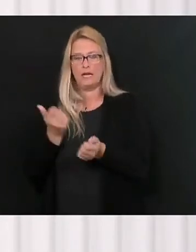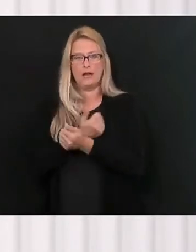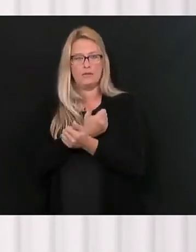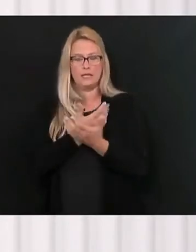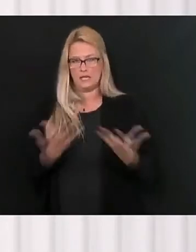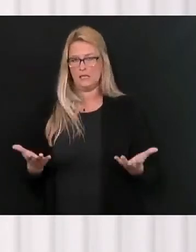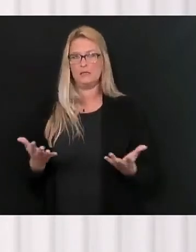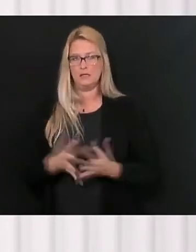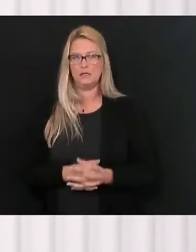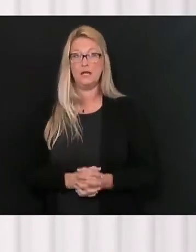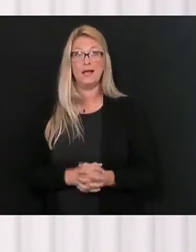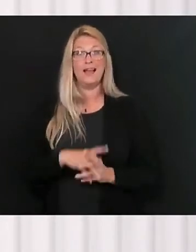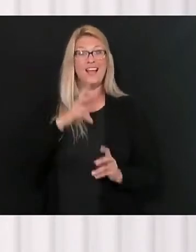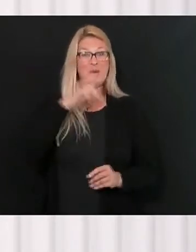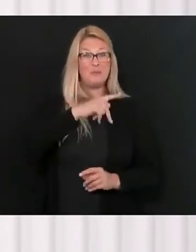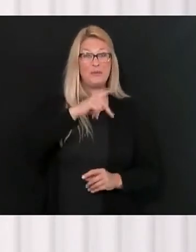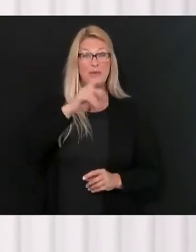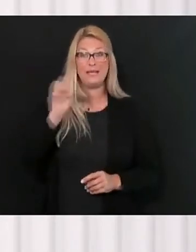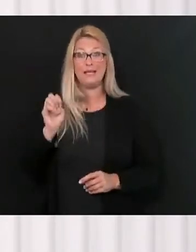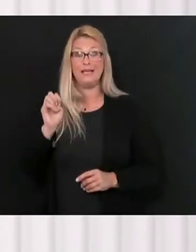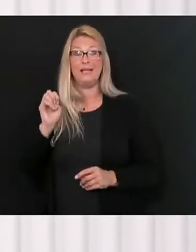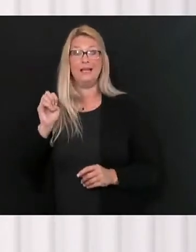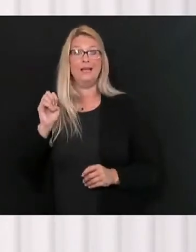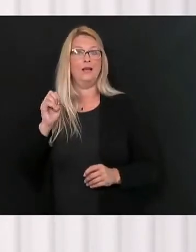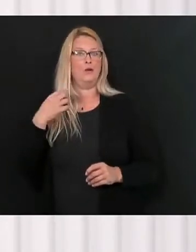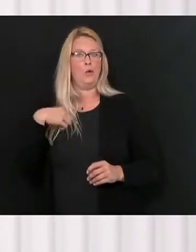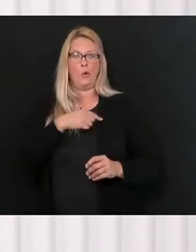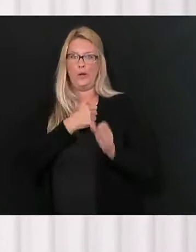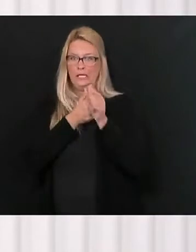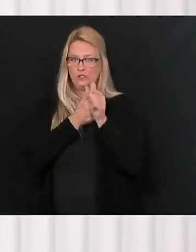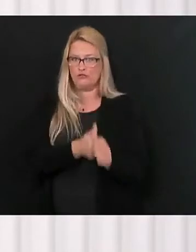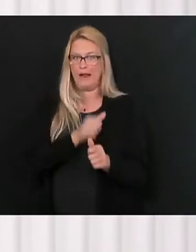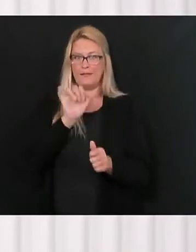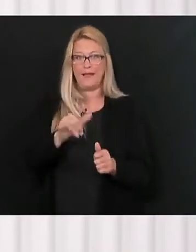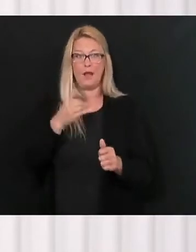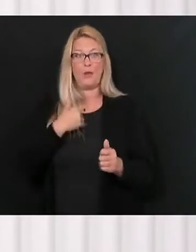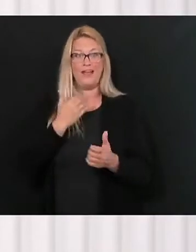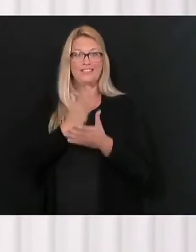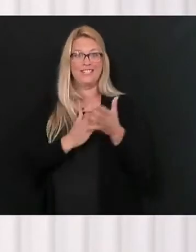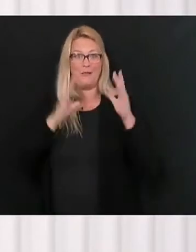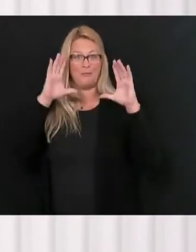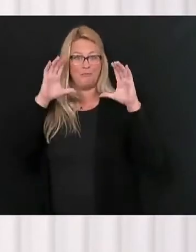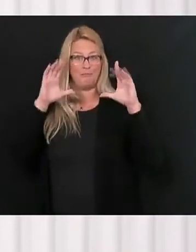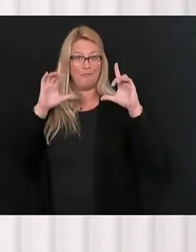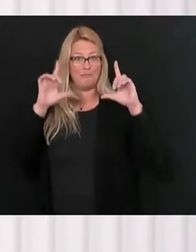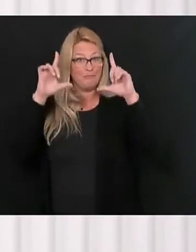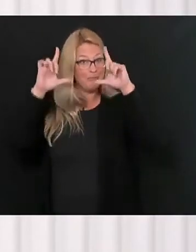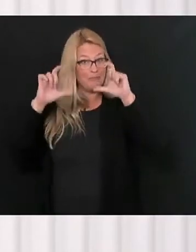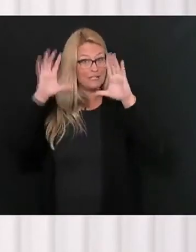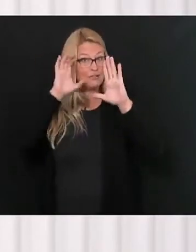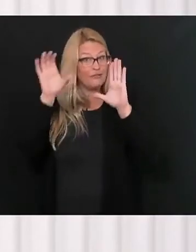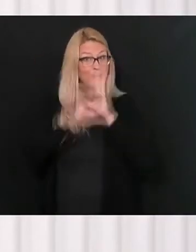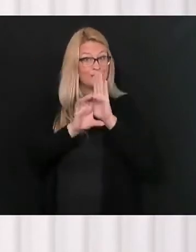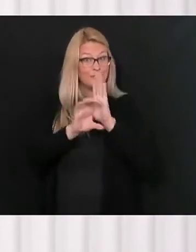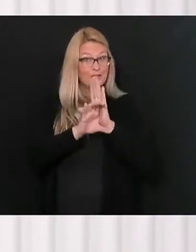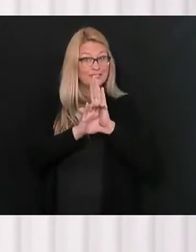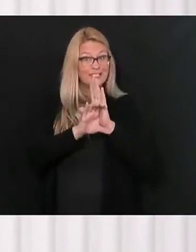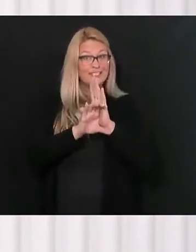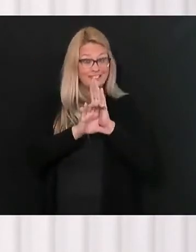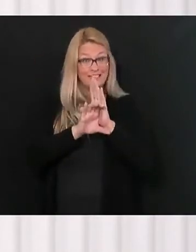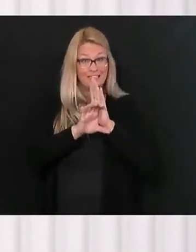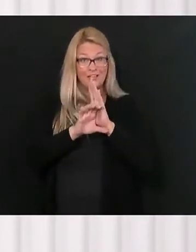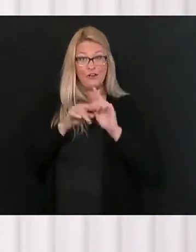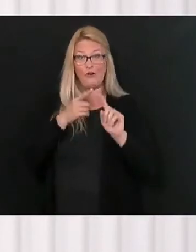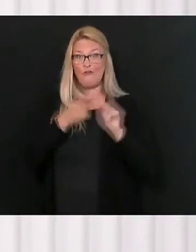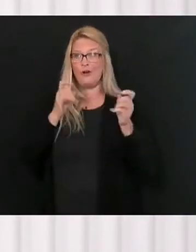comes to PPE and continuing to track that, we have gotten pictures from our schools out in